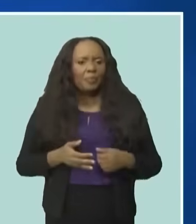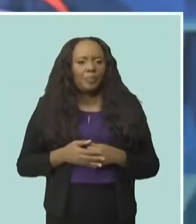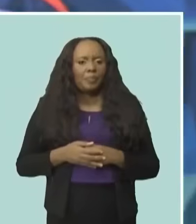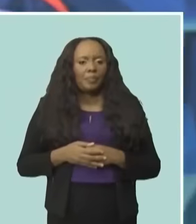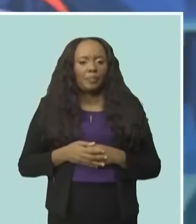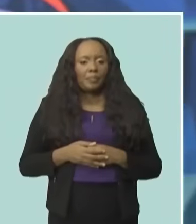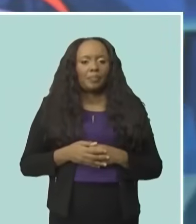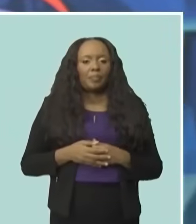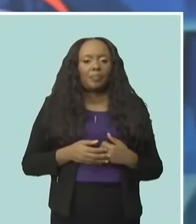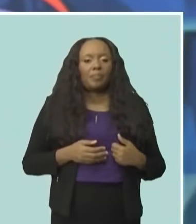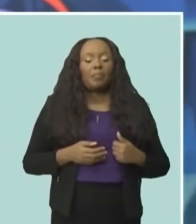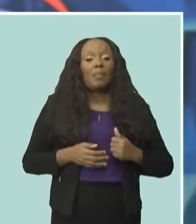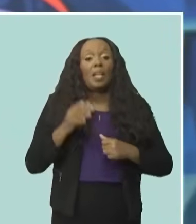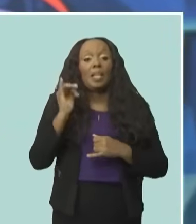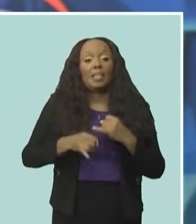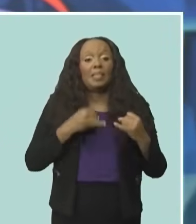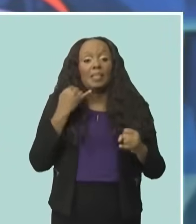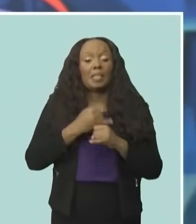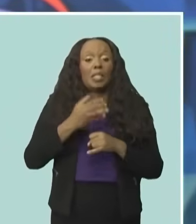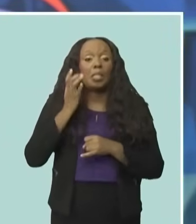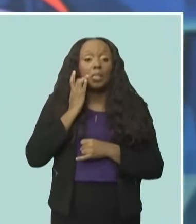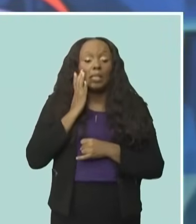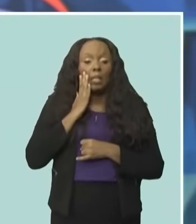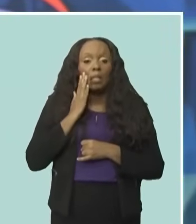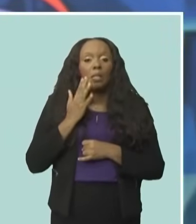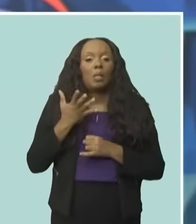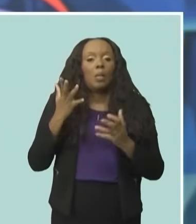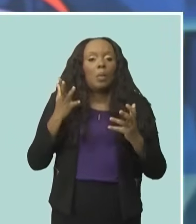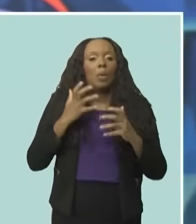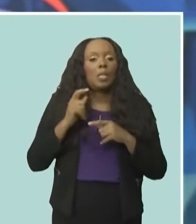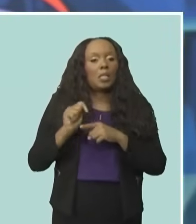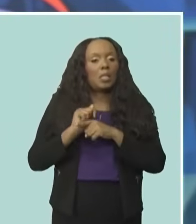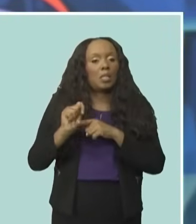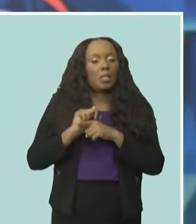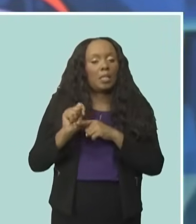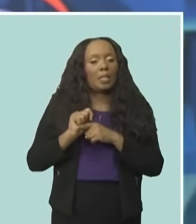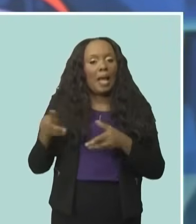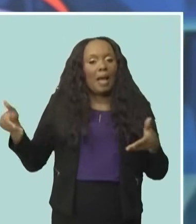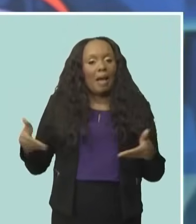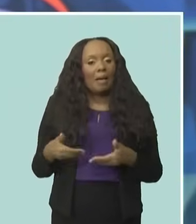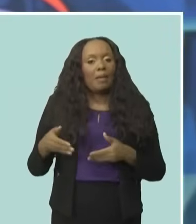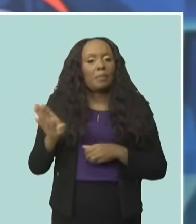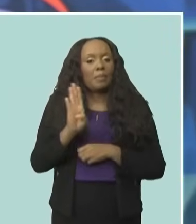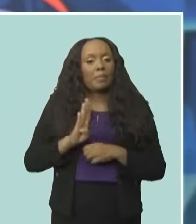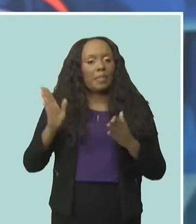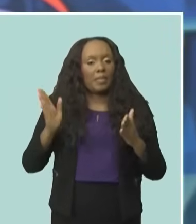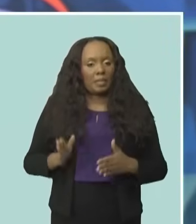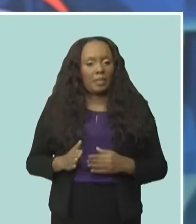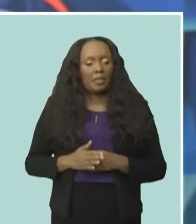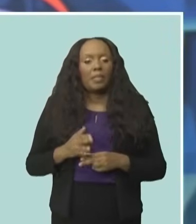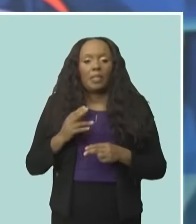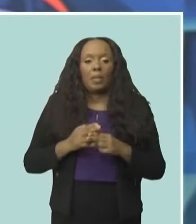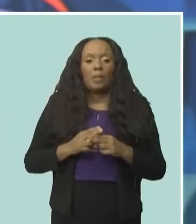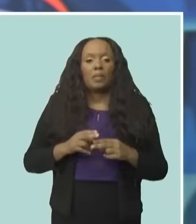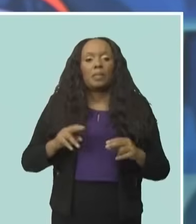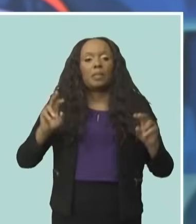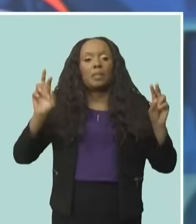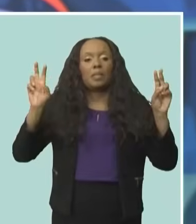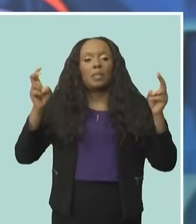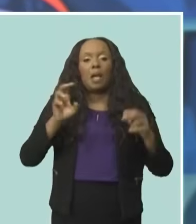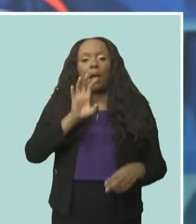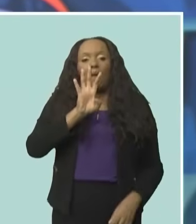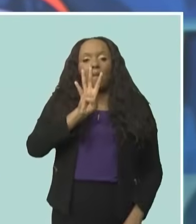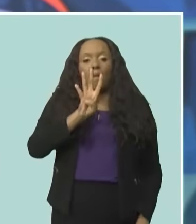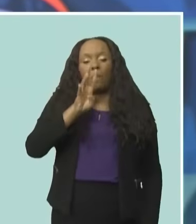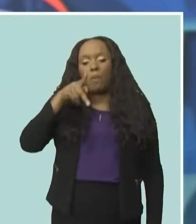News. An international hotel chain is looking to recruit Barbadians. It's 4 Points by Sheraton in association